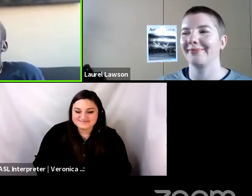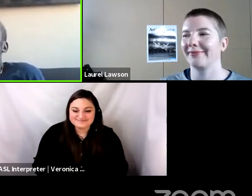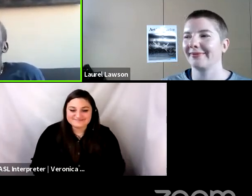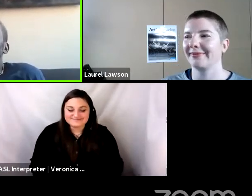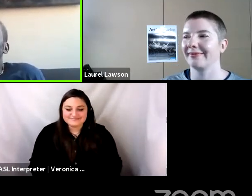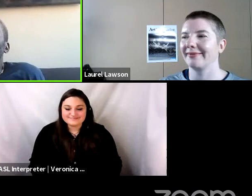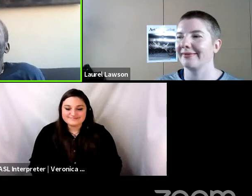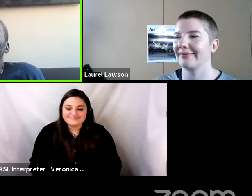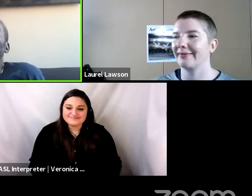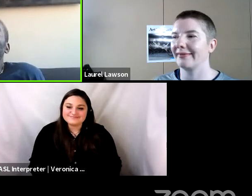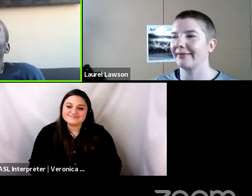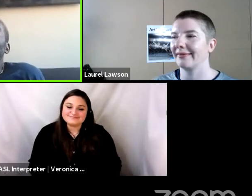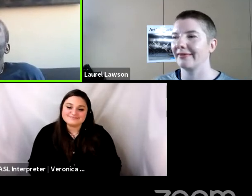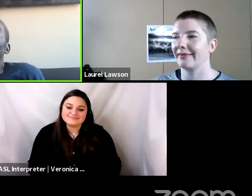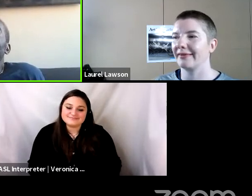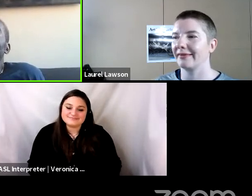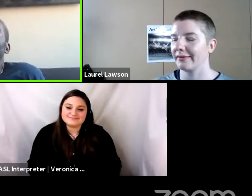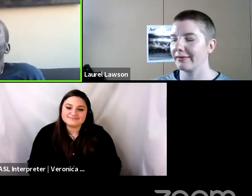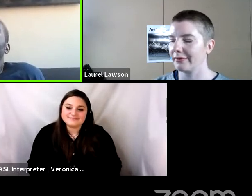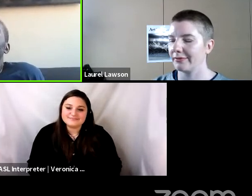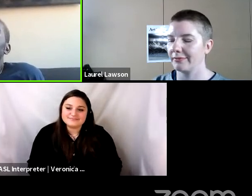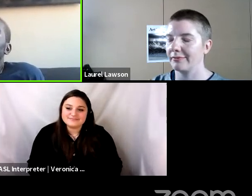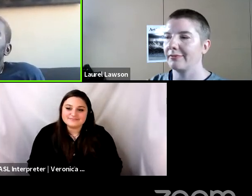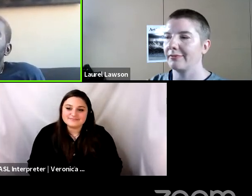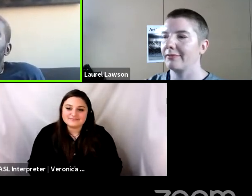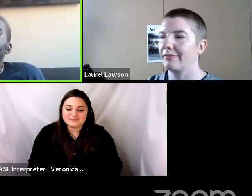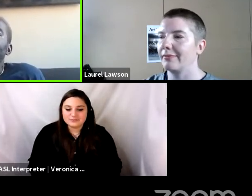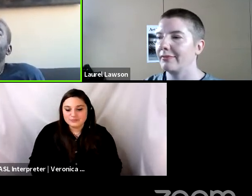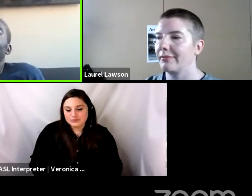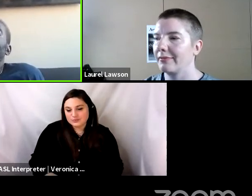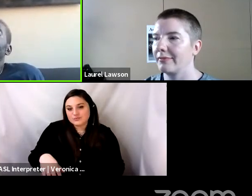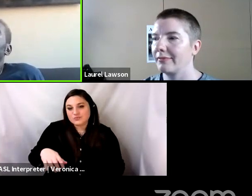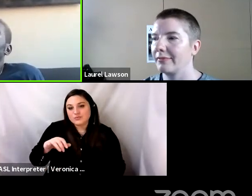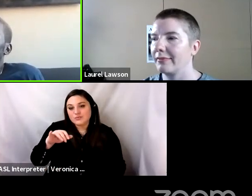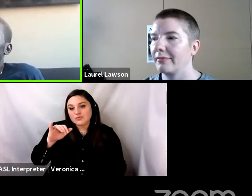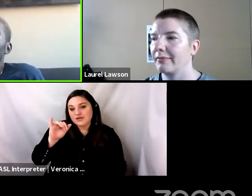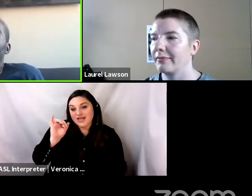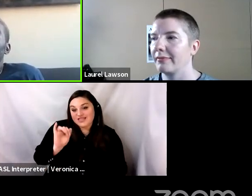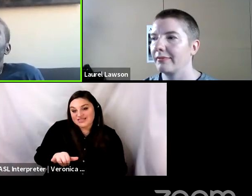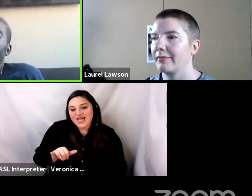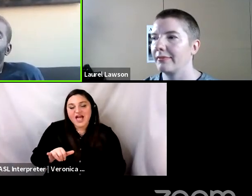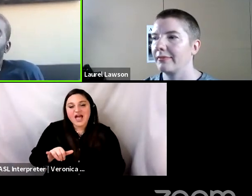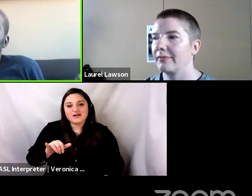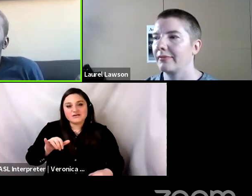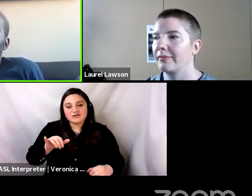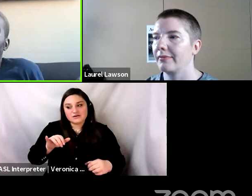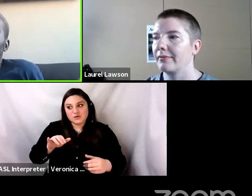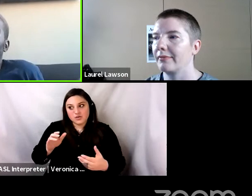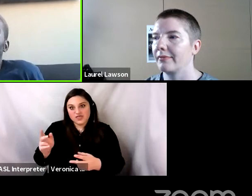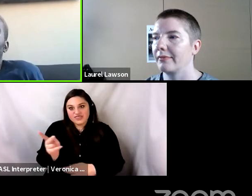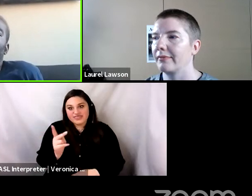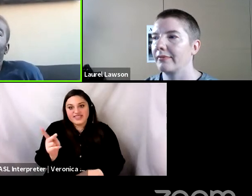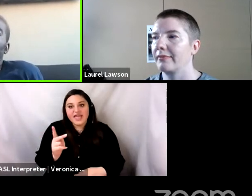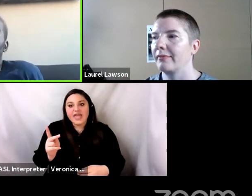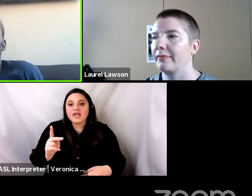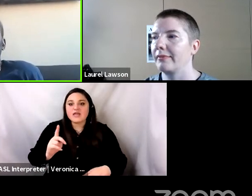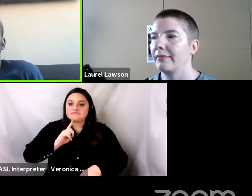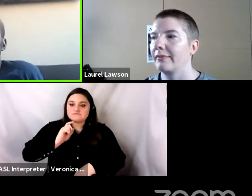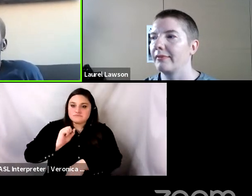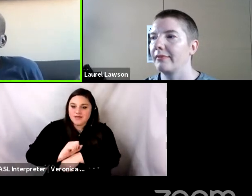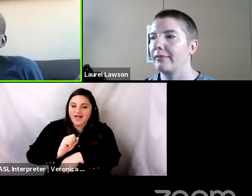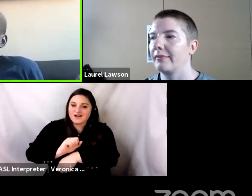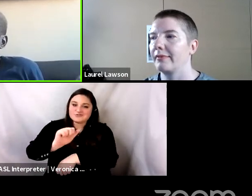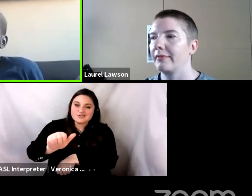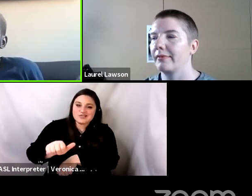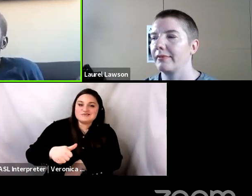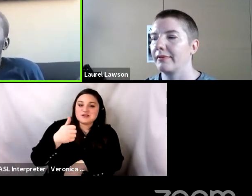um, it they like literally set up this function of being that we know nominally